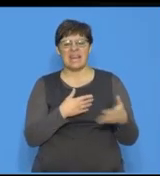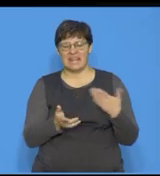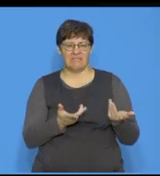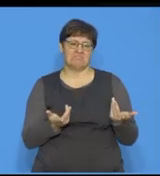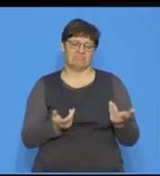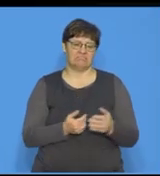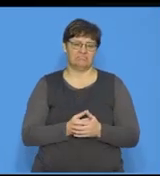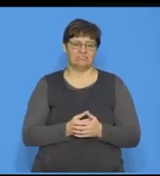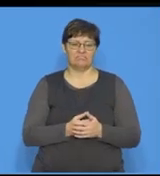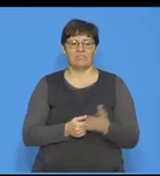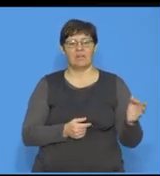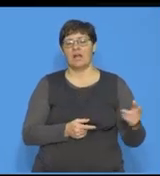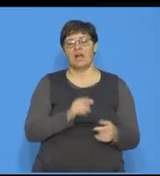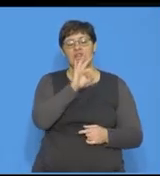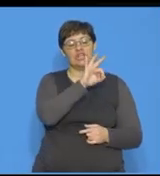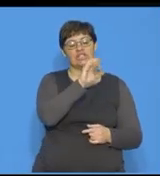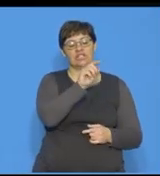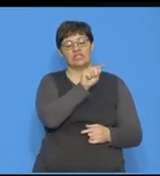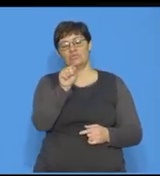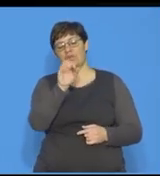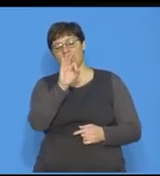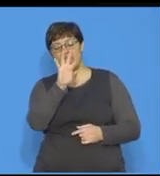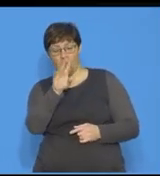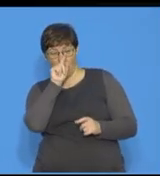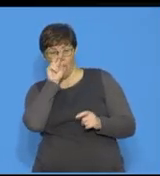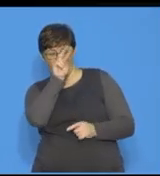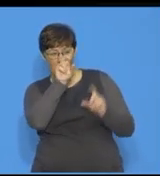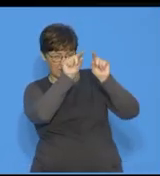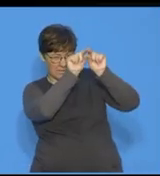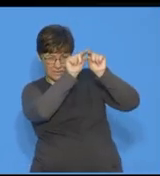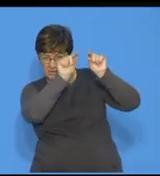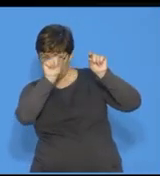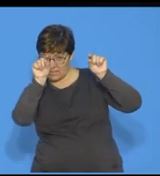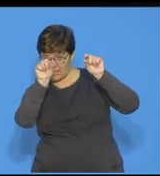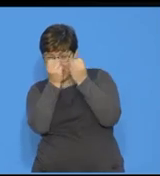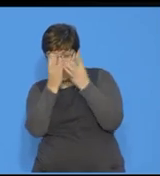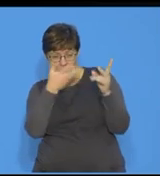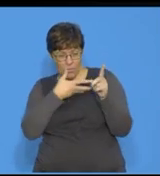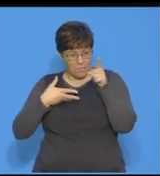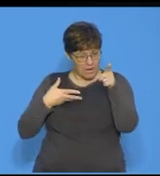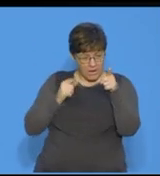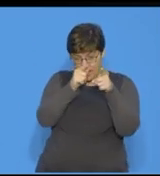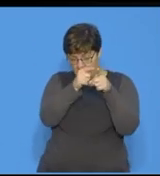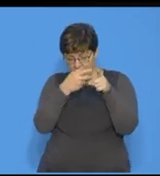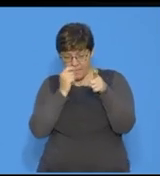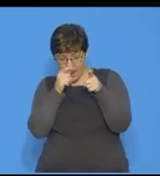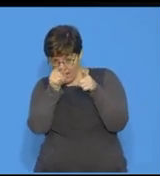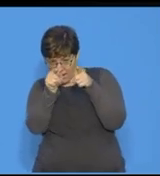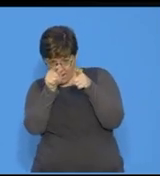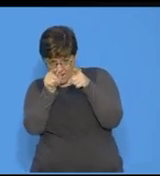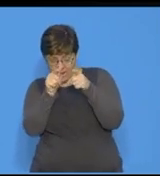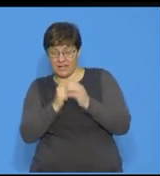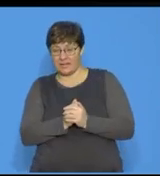let's take the 30 to 34 age range, we can reach across or